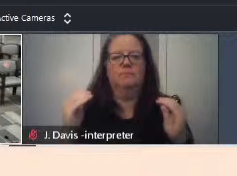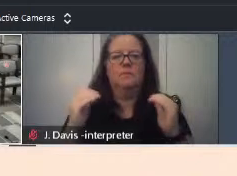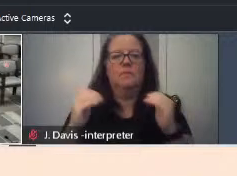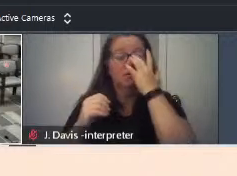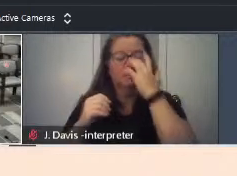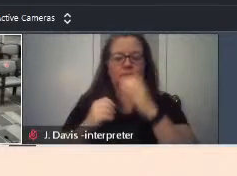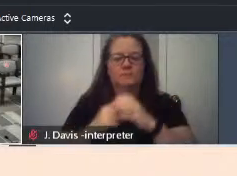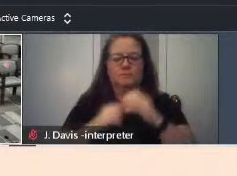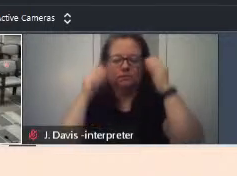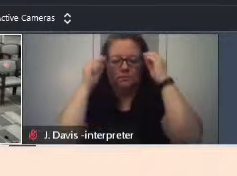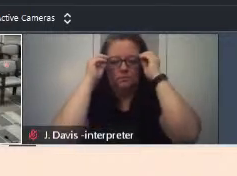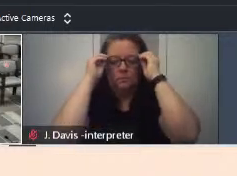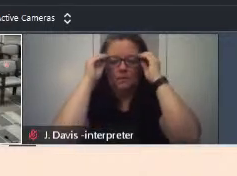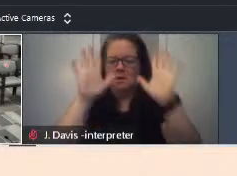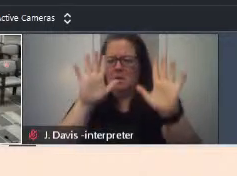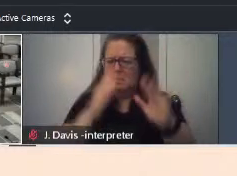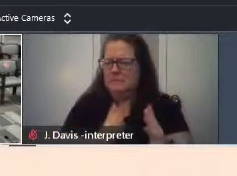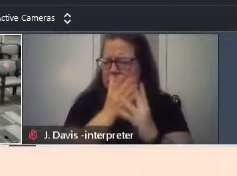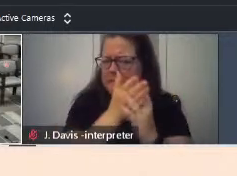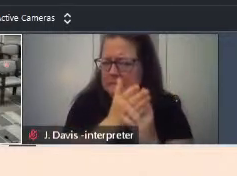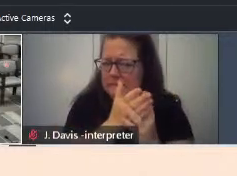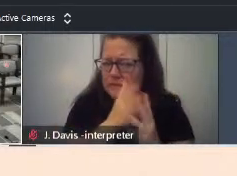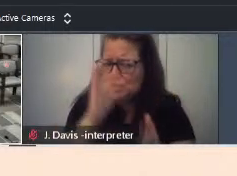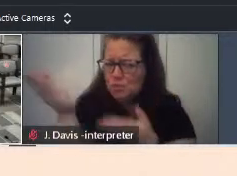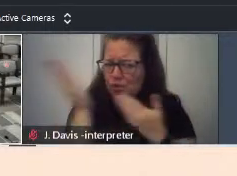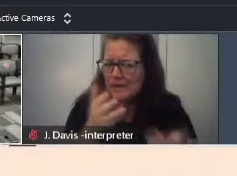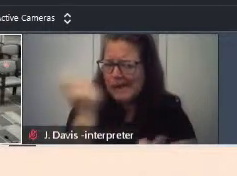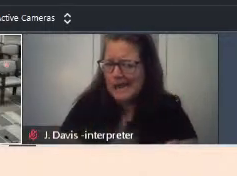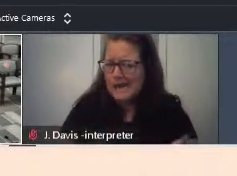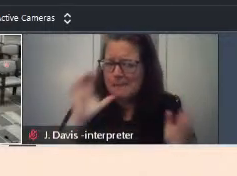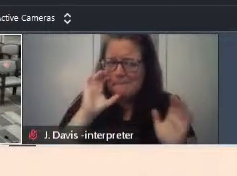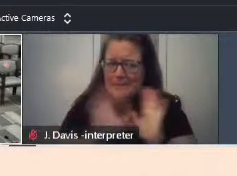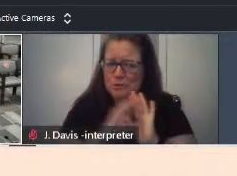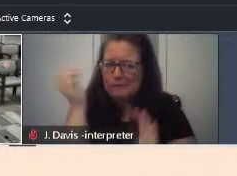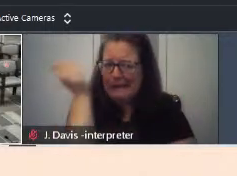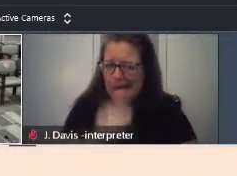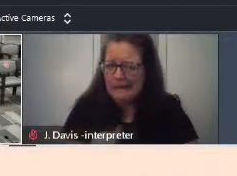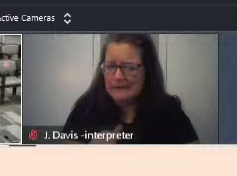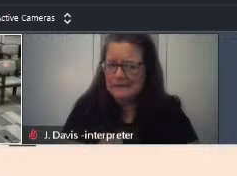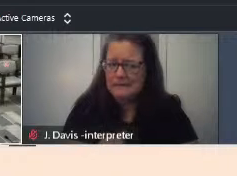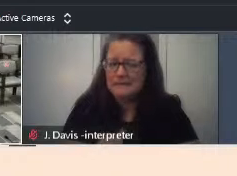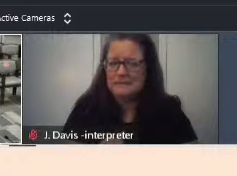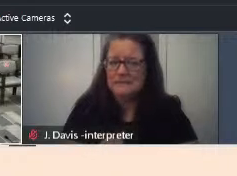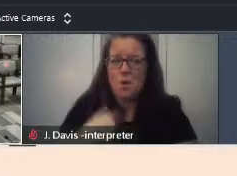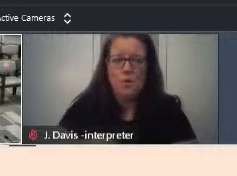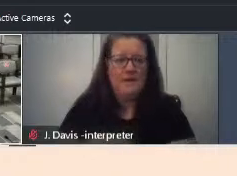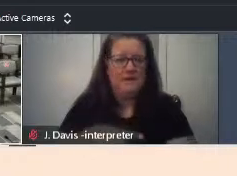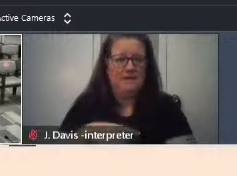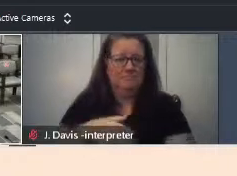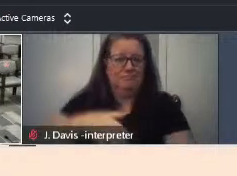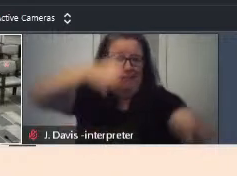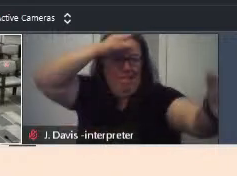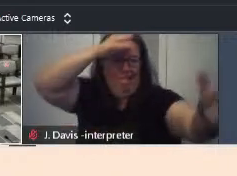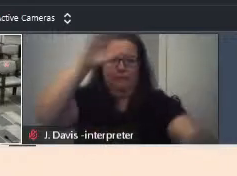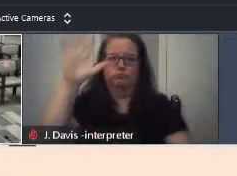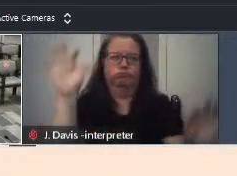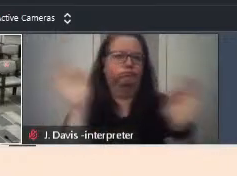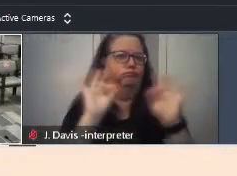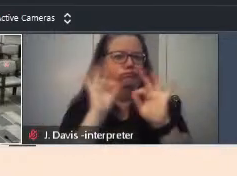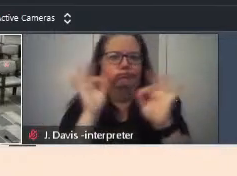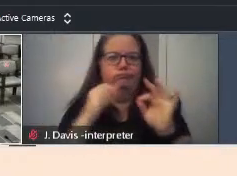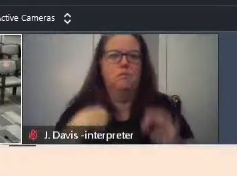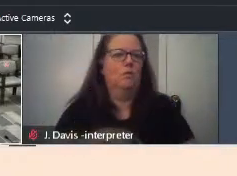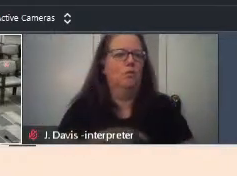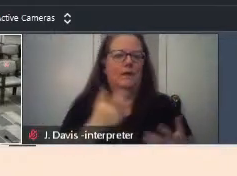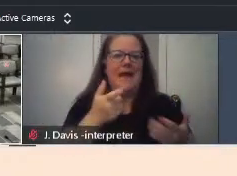Can I stop you just a minute? Yes. Did you bring any pictures? You know, these are not experts. They've never seen this stuff before. Y'all